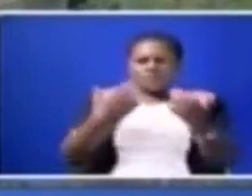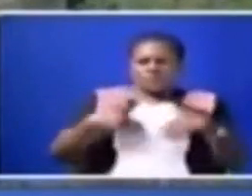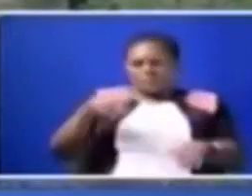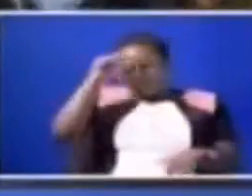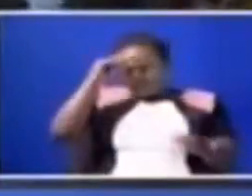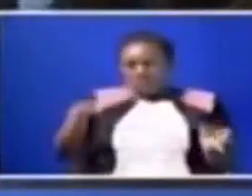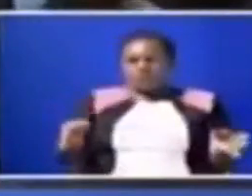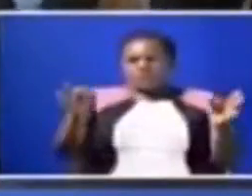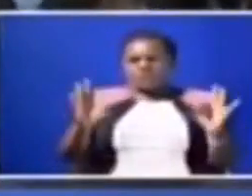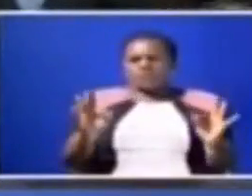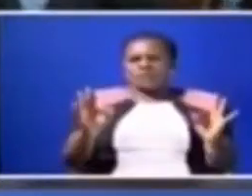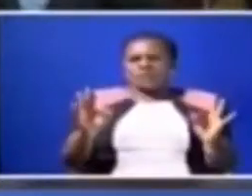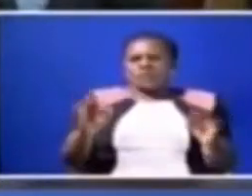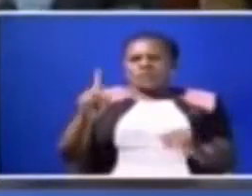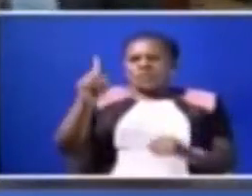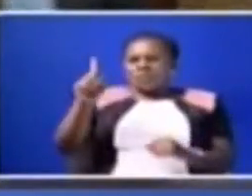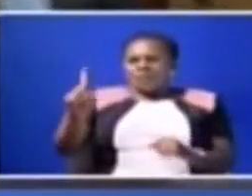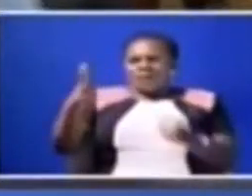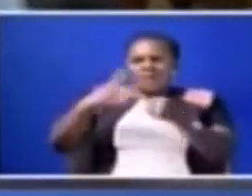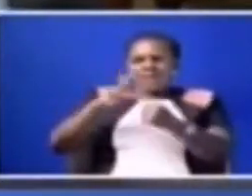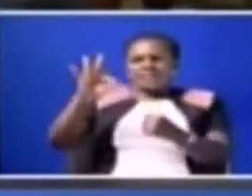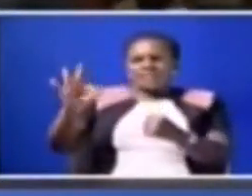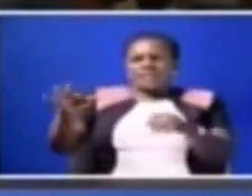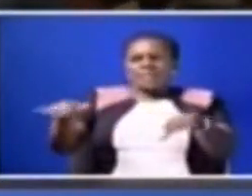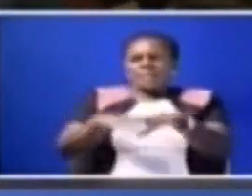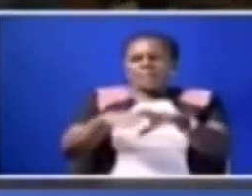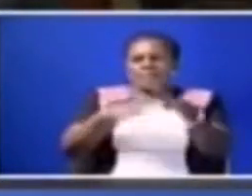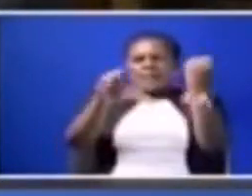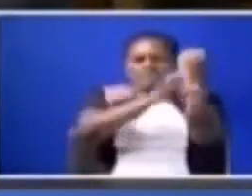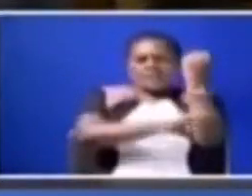and government officials from 193 UN member states are expected to attend.